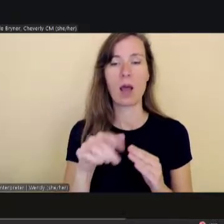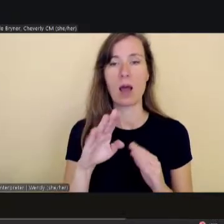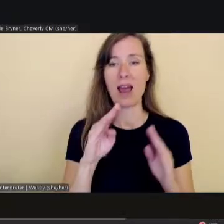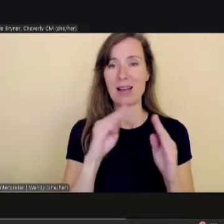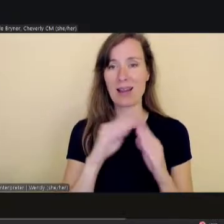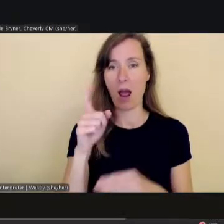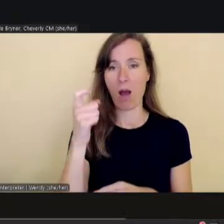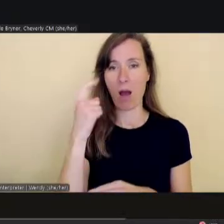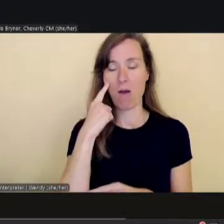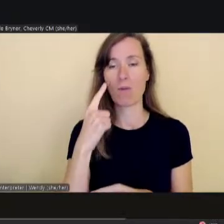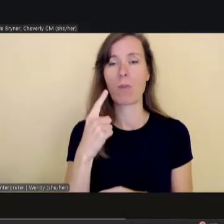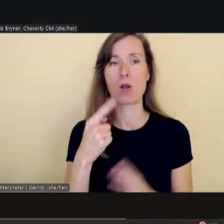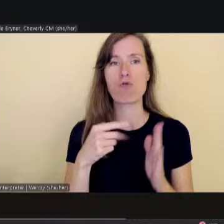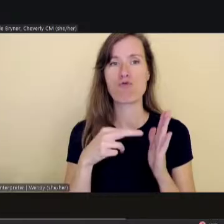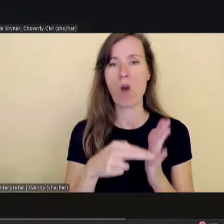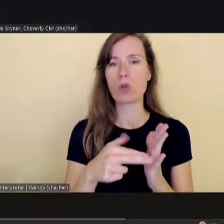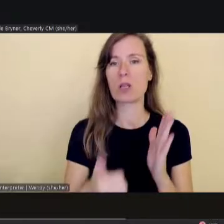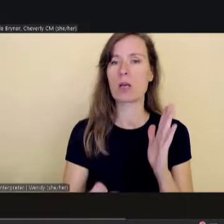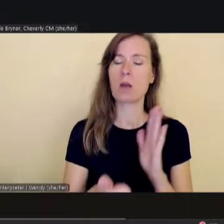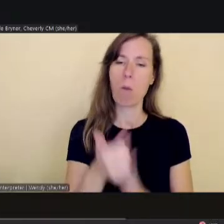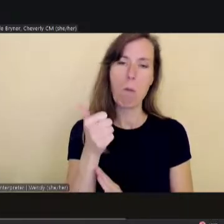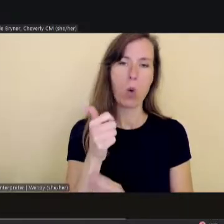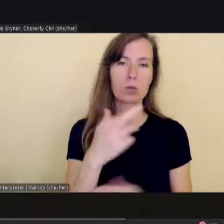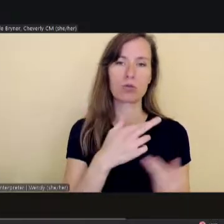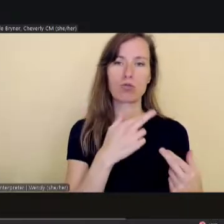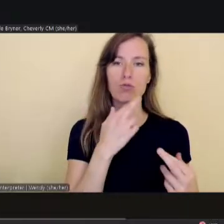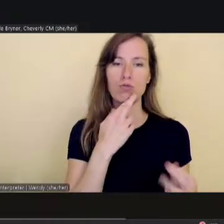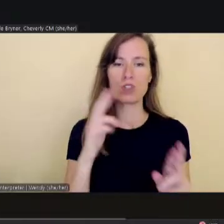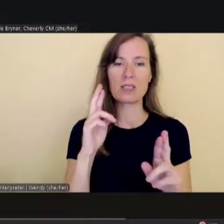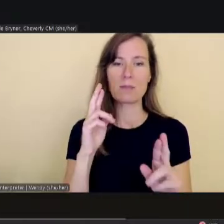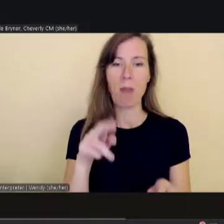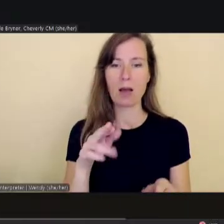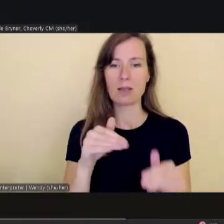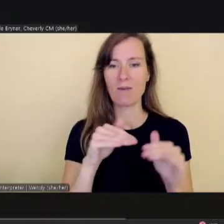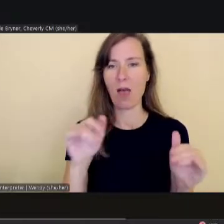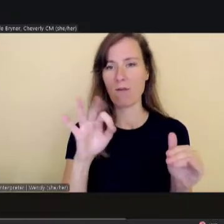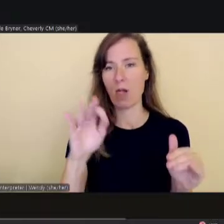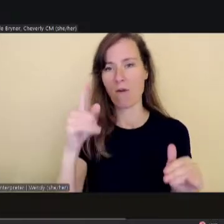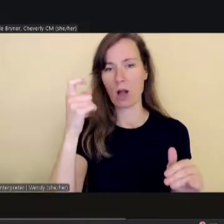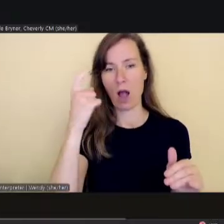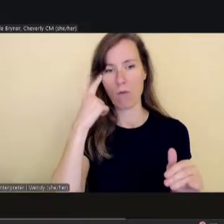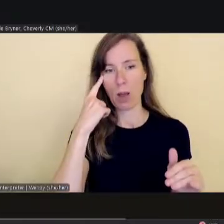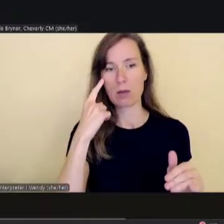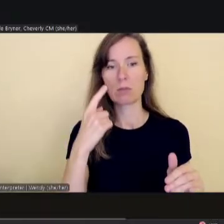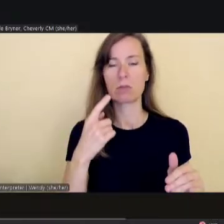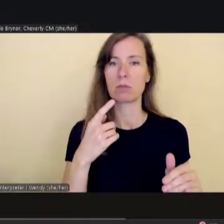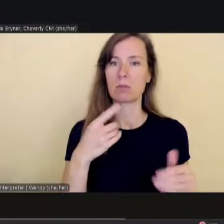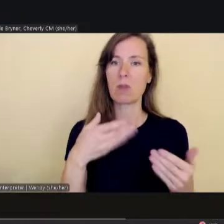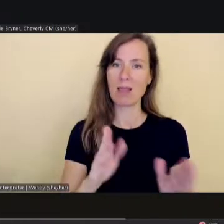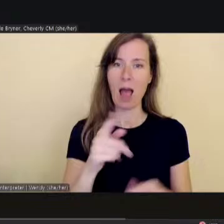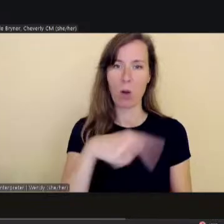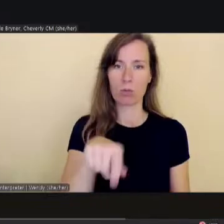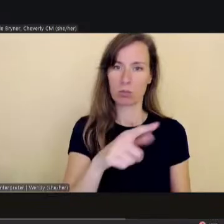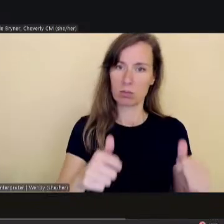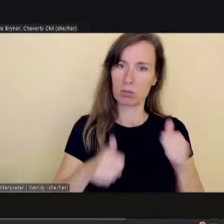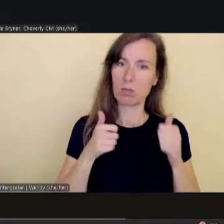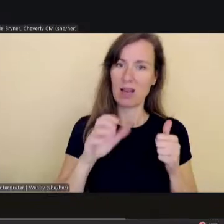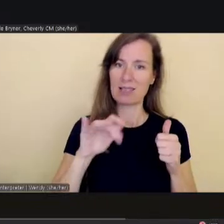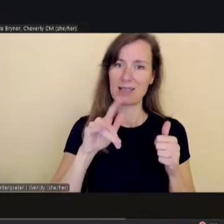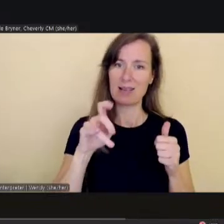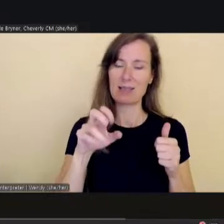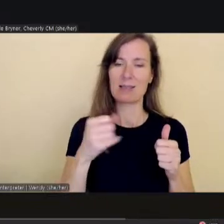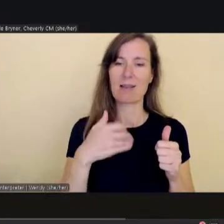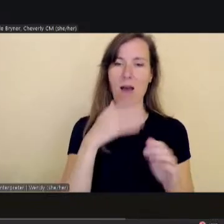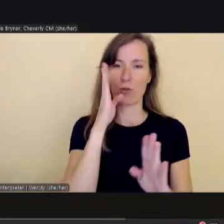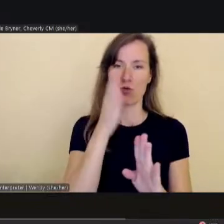responsive level of government, allowing citizens to have direct access to elected officials. And whereas in an effort to educate citizens